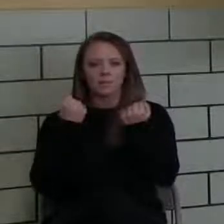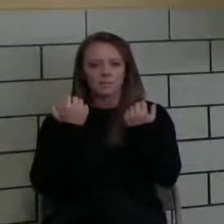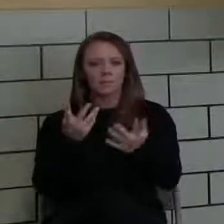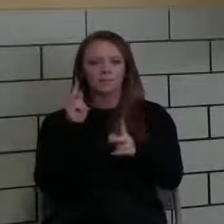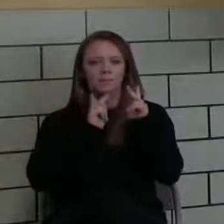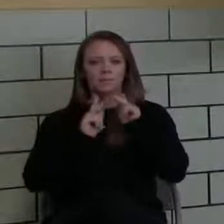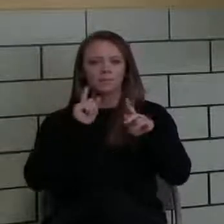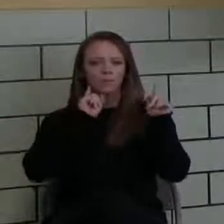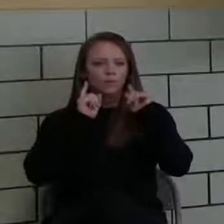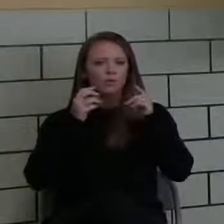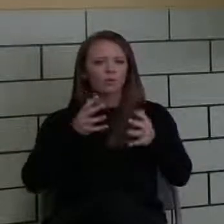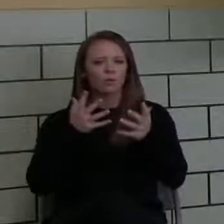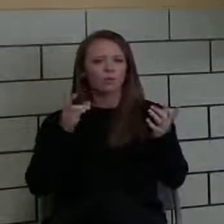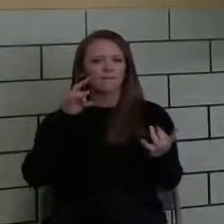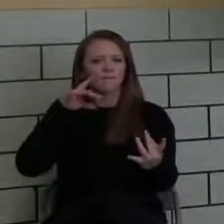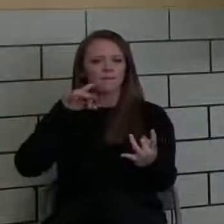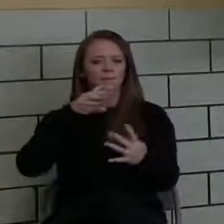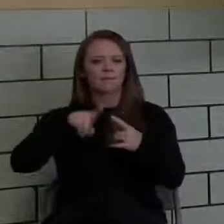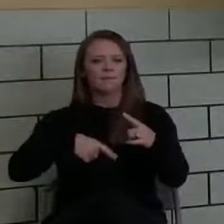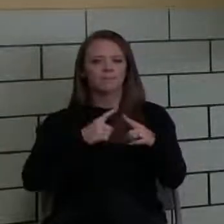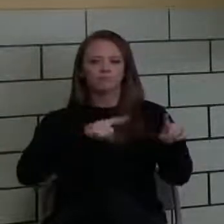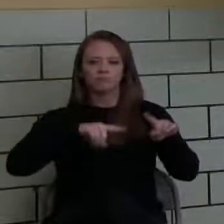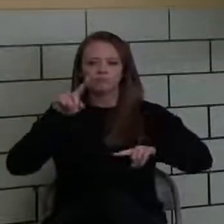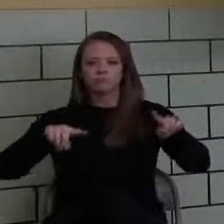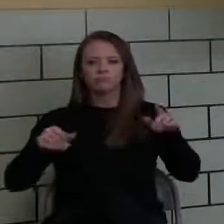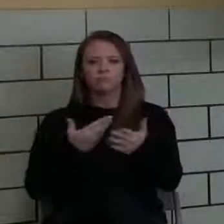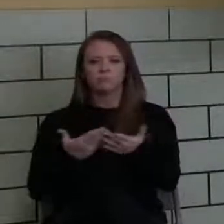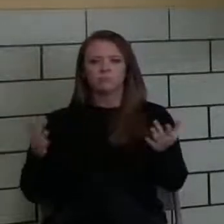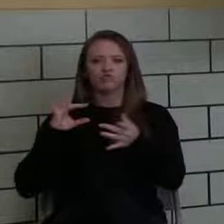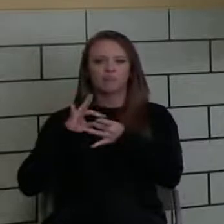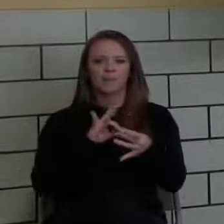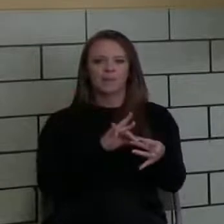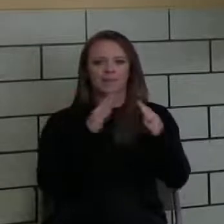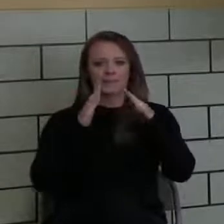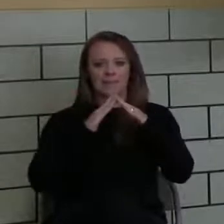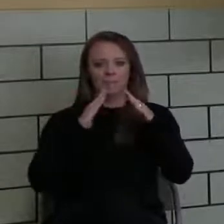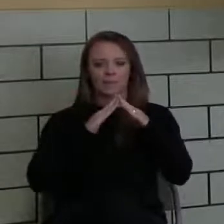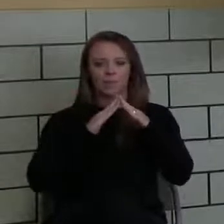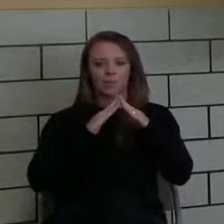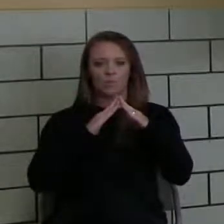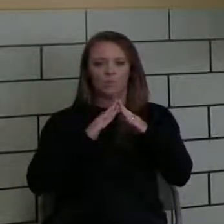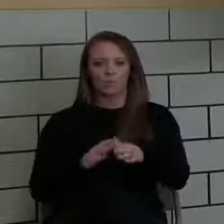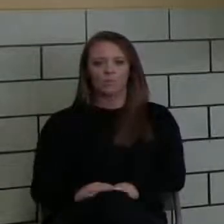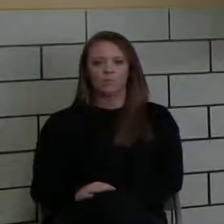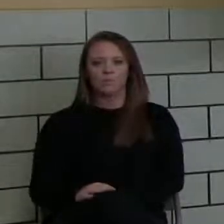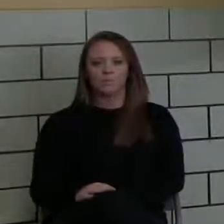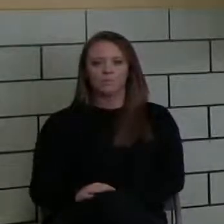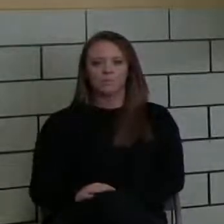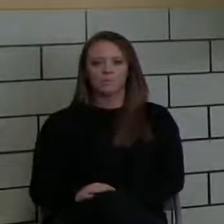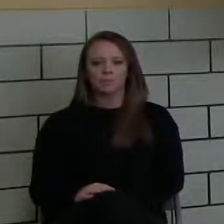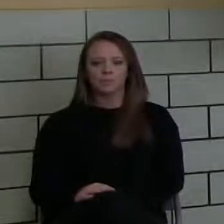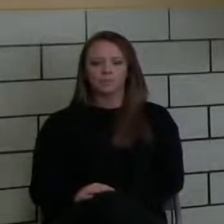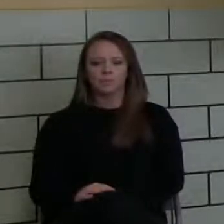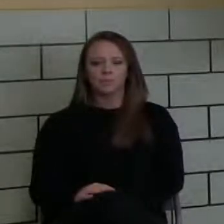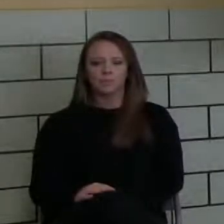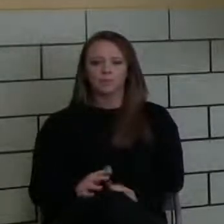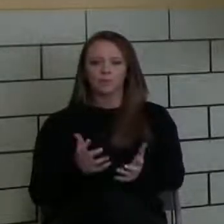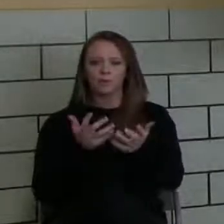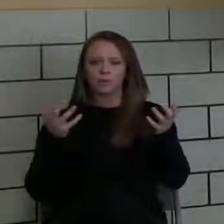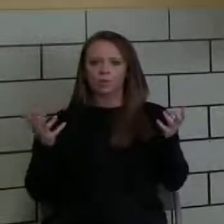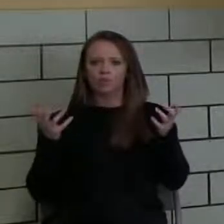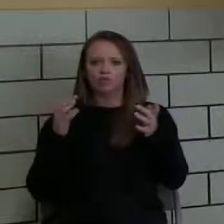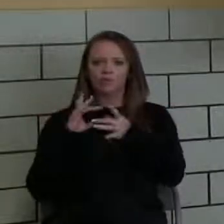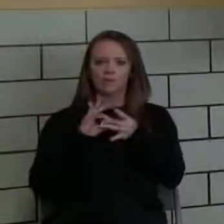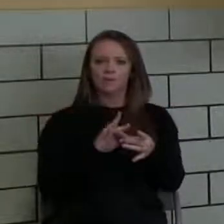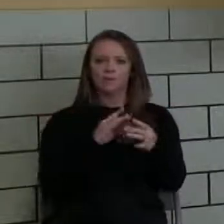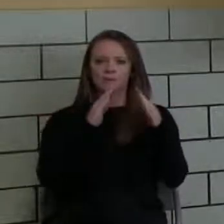about a variety of different things related to downtown. But one, a lot of things related to the streetscape kept